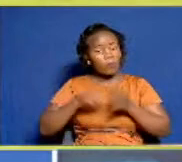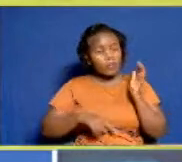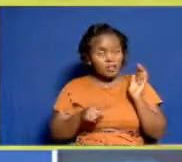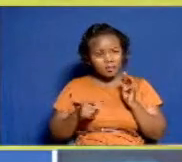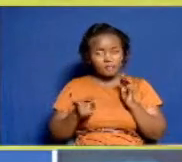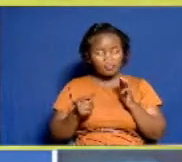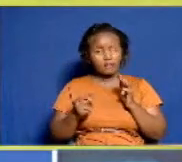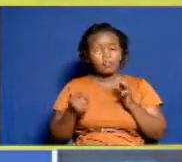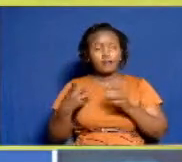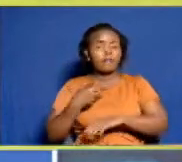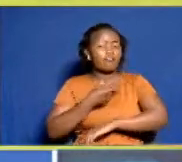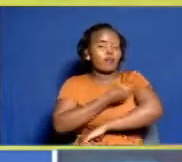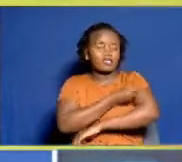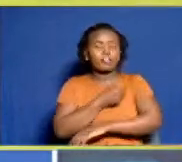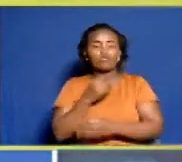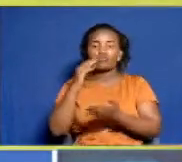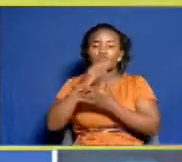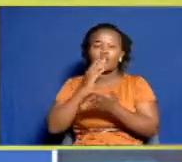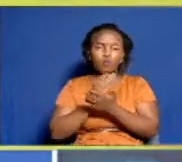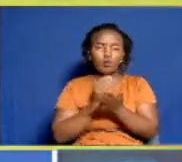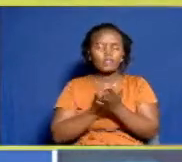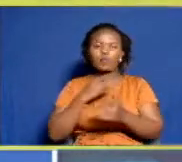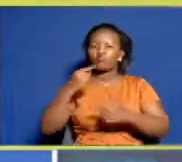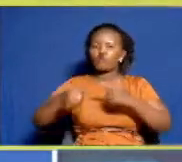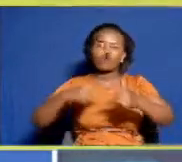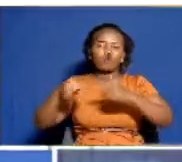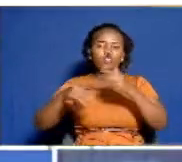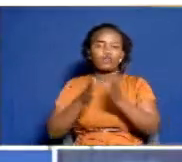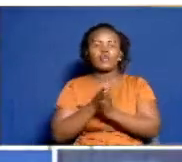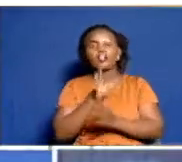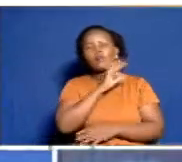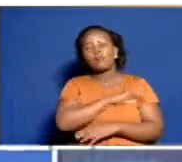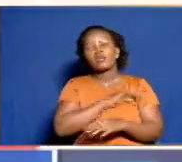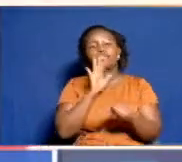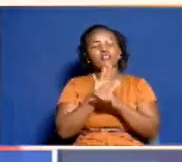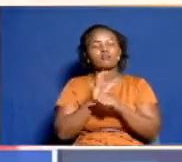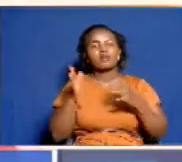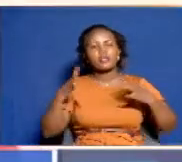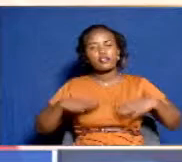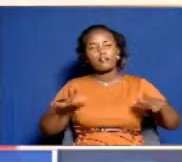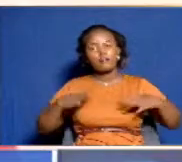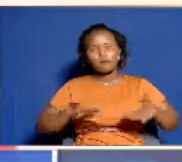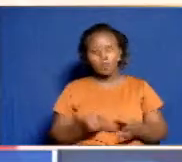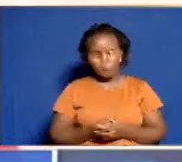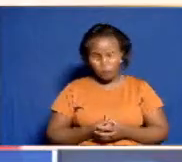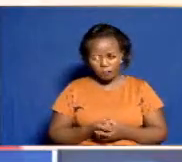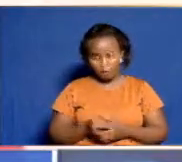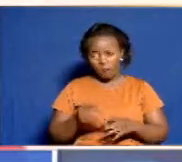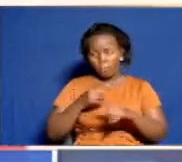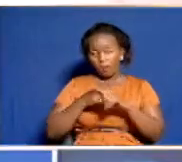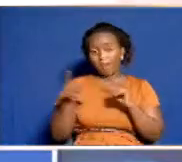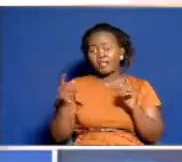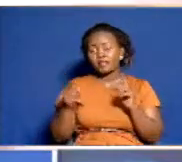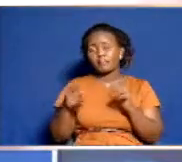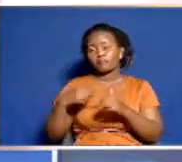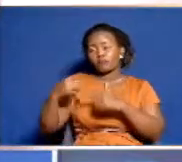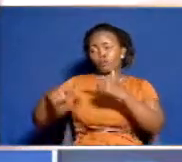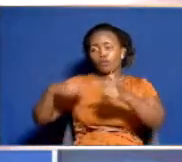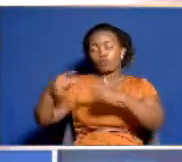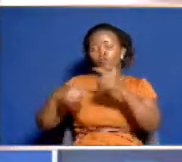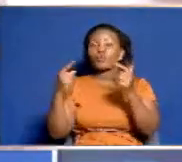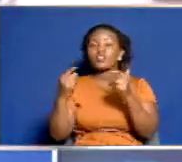of the vaccination will go on and help many people. However, for accounting expert Alpesh Vada, the ongoing